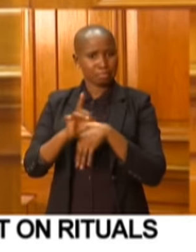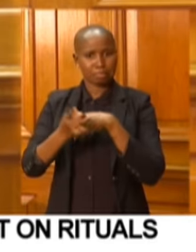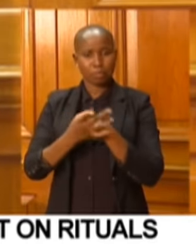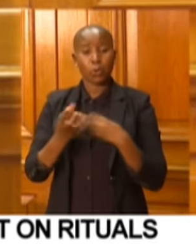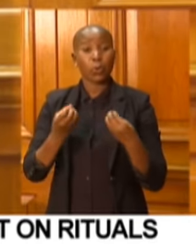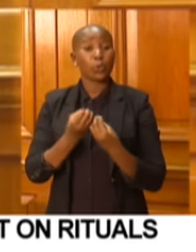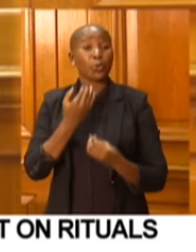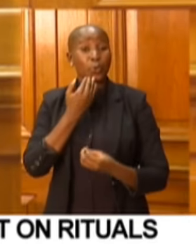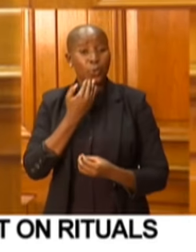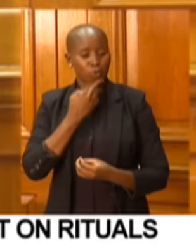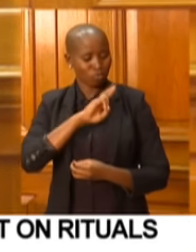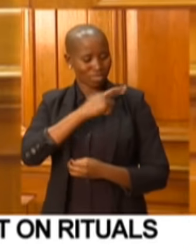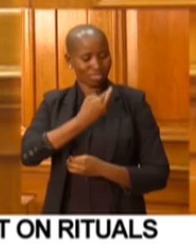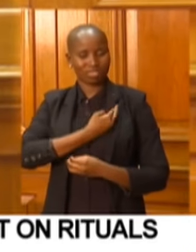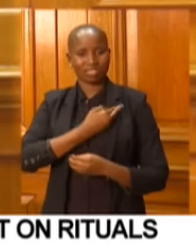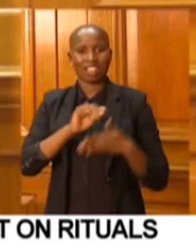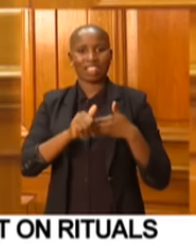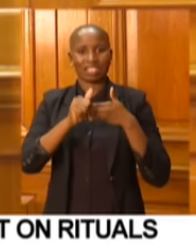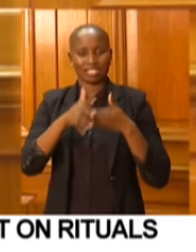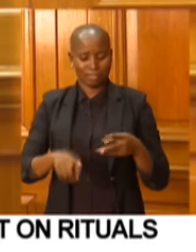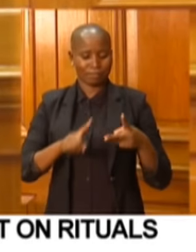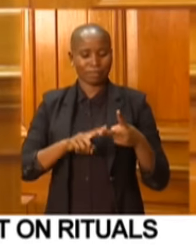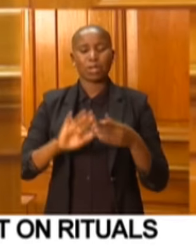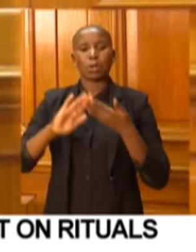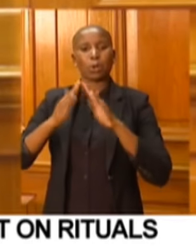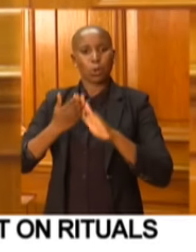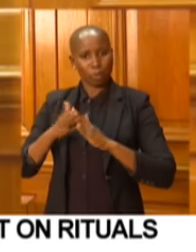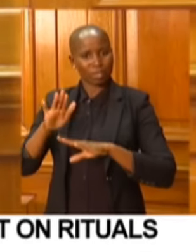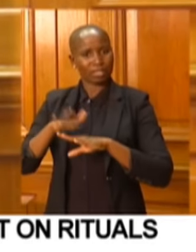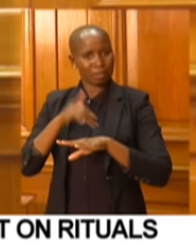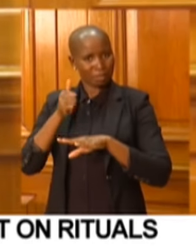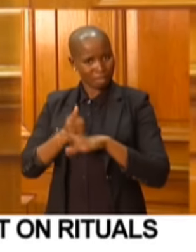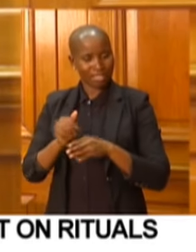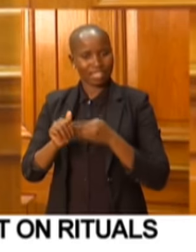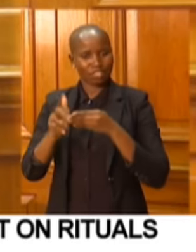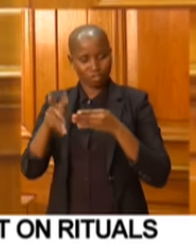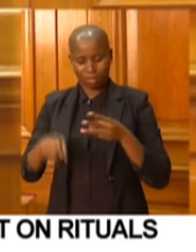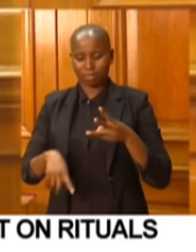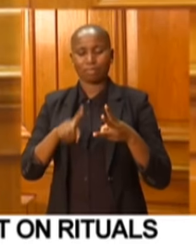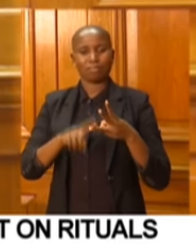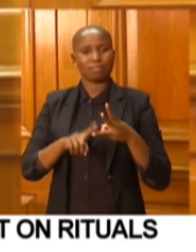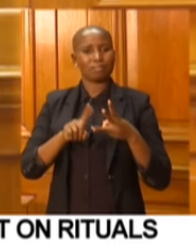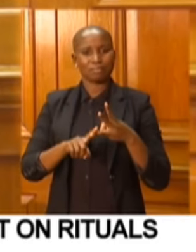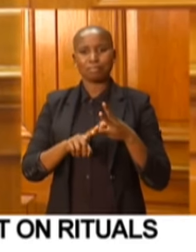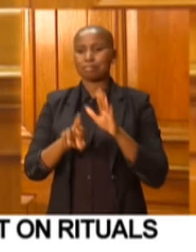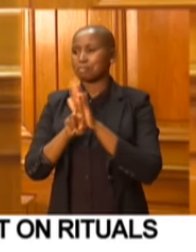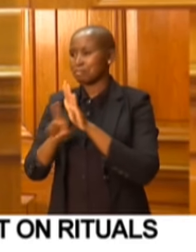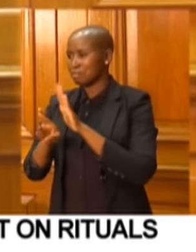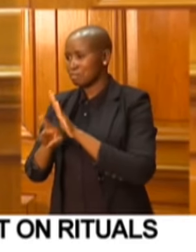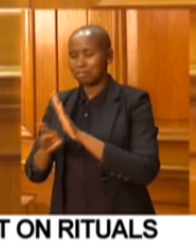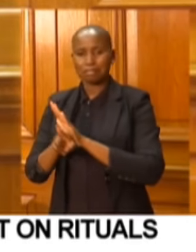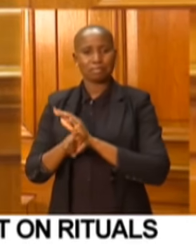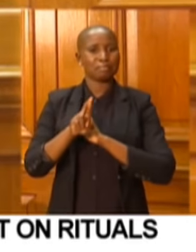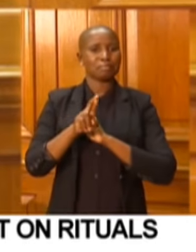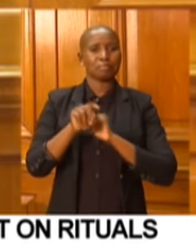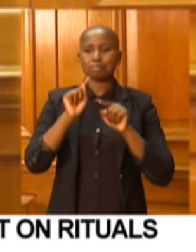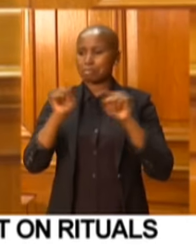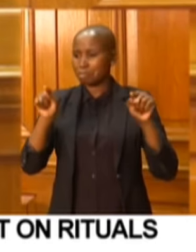leaders, community-based organizations, business, labor, and representatives of the provinces and the local